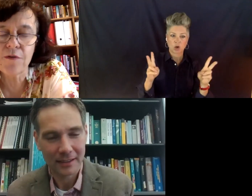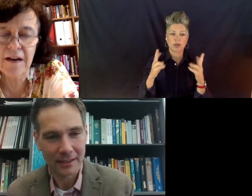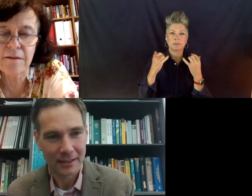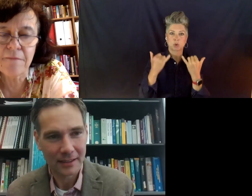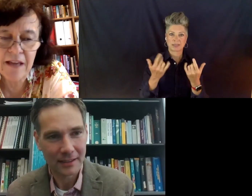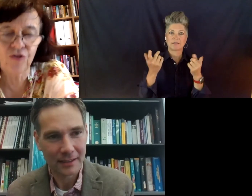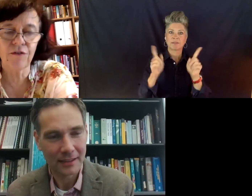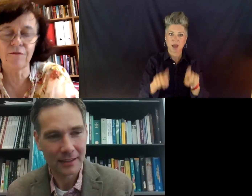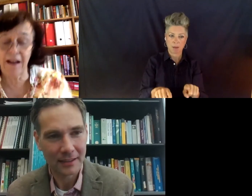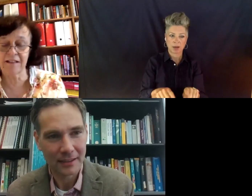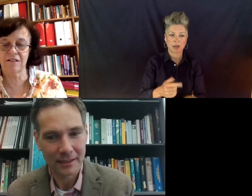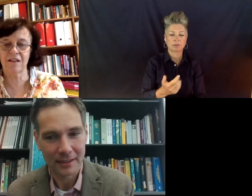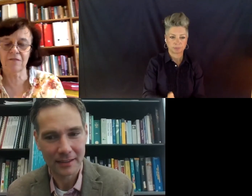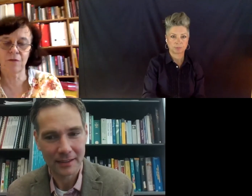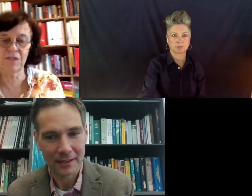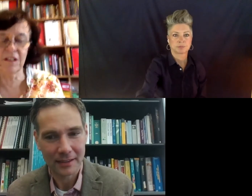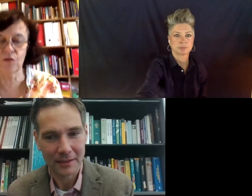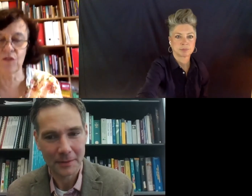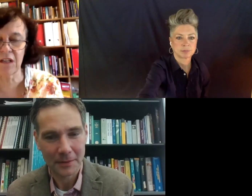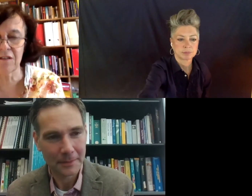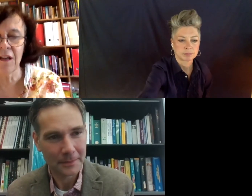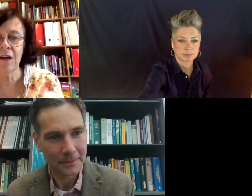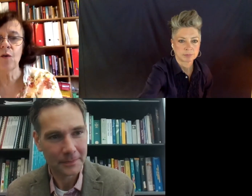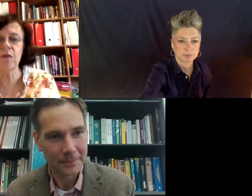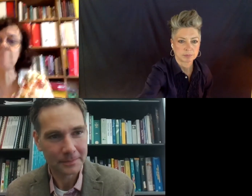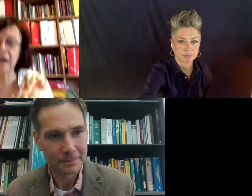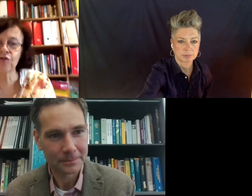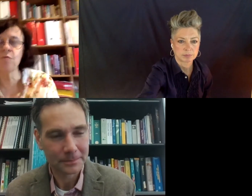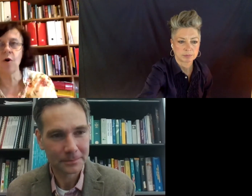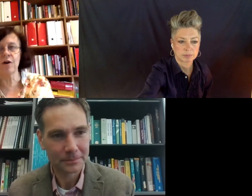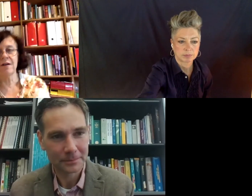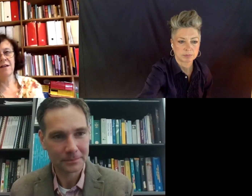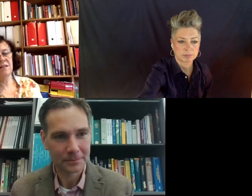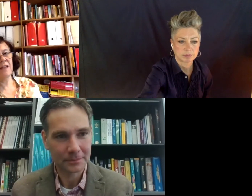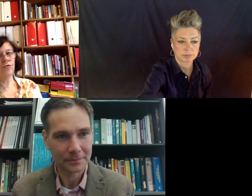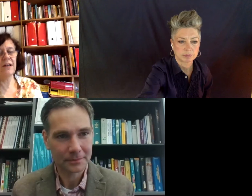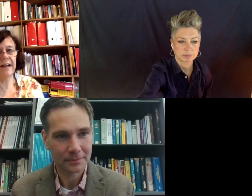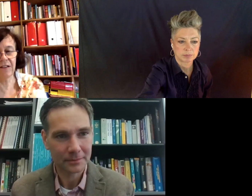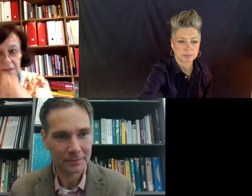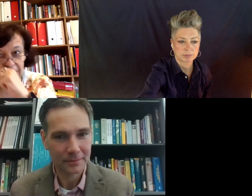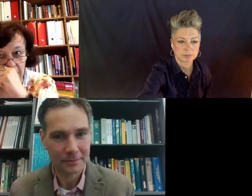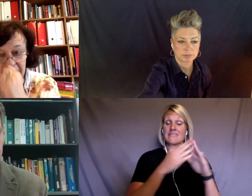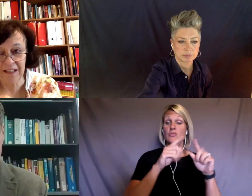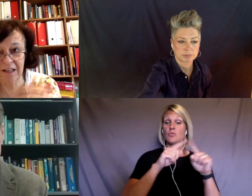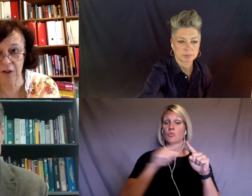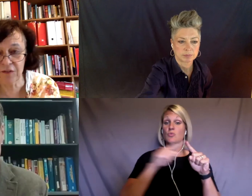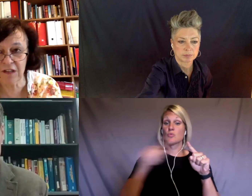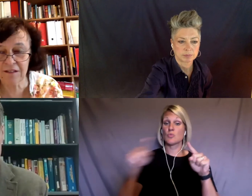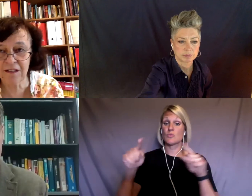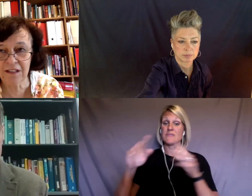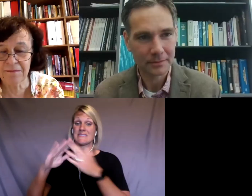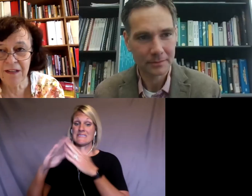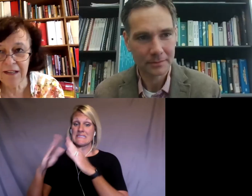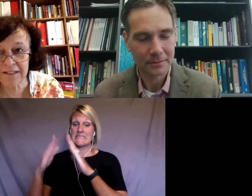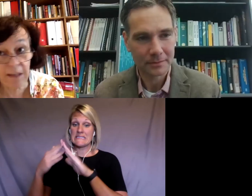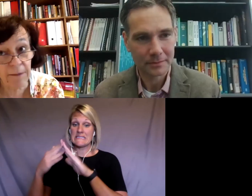although there are major variances from cities to cities, with much more sexual harassment happening in a lot of streets